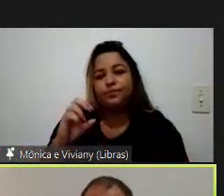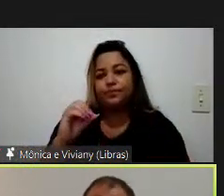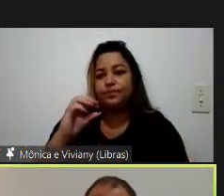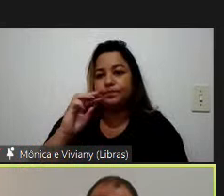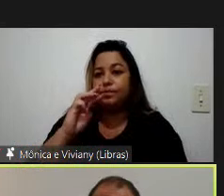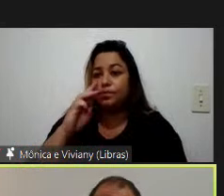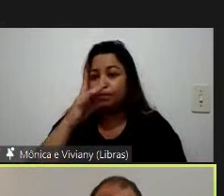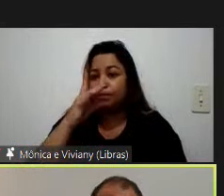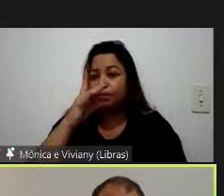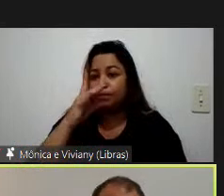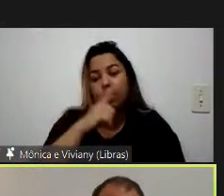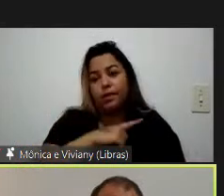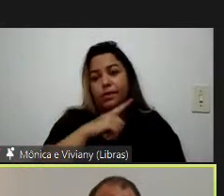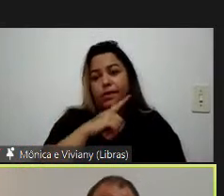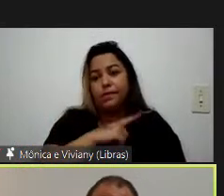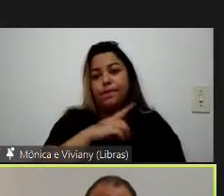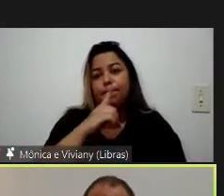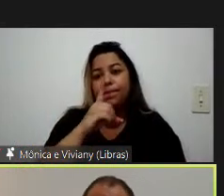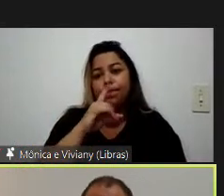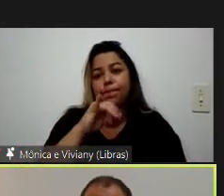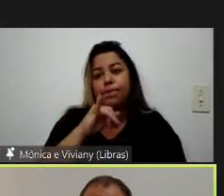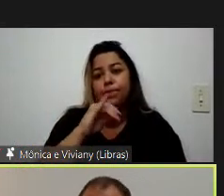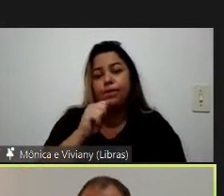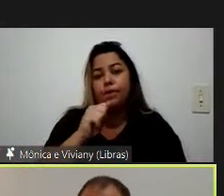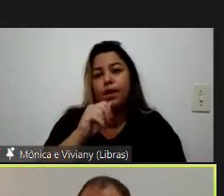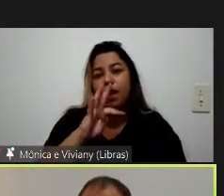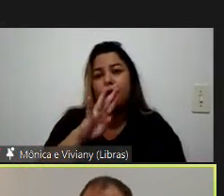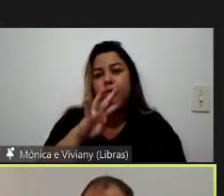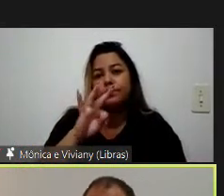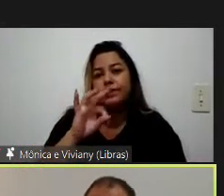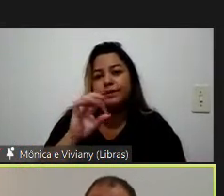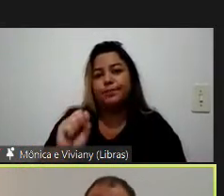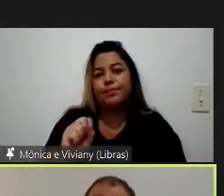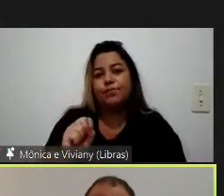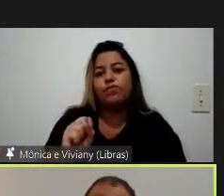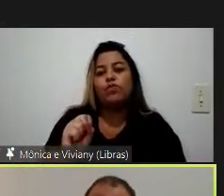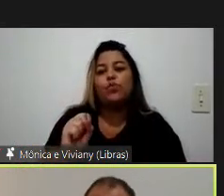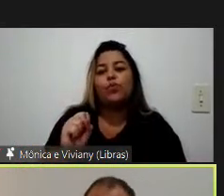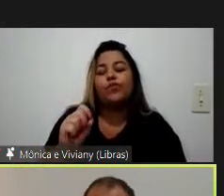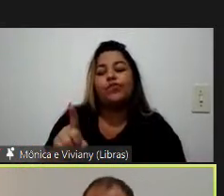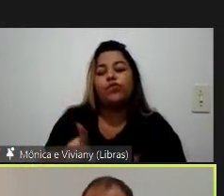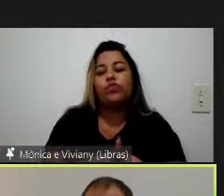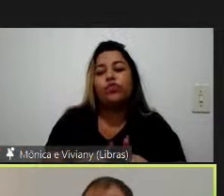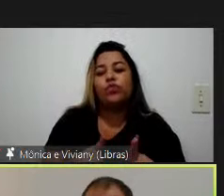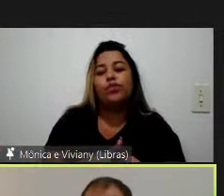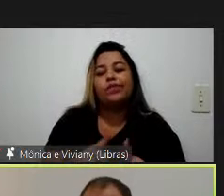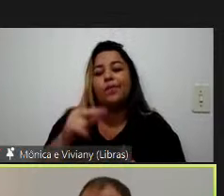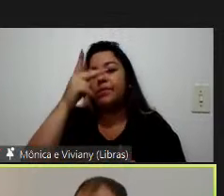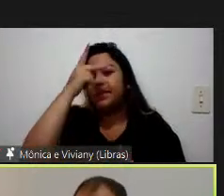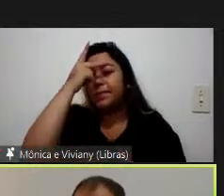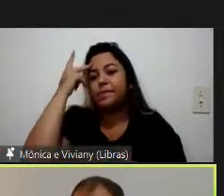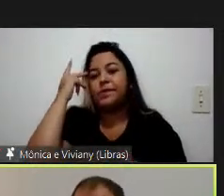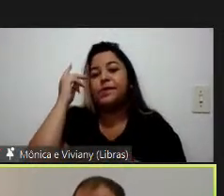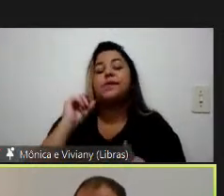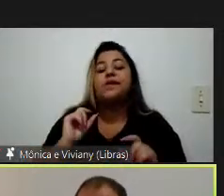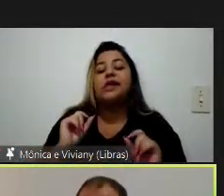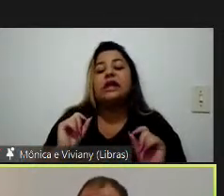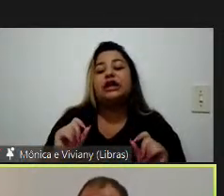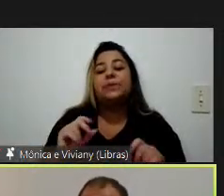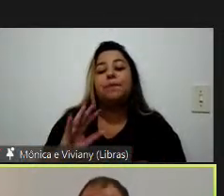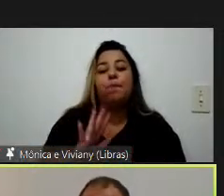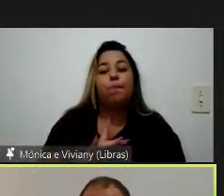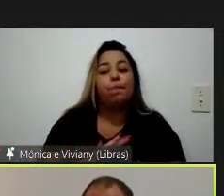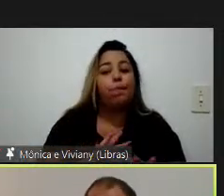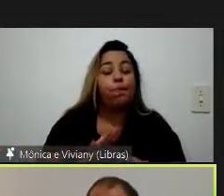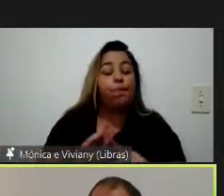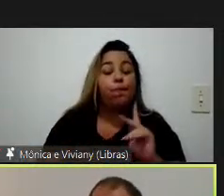mellitus. And also the prevalence, the share of people in the general population who have